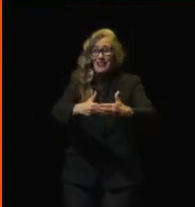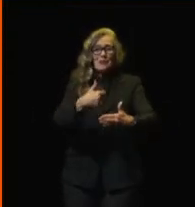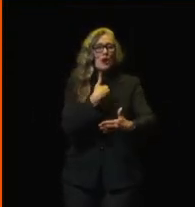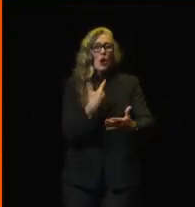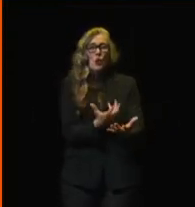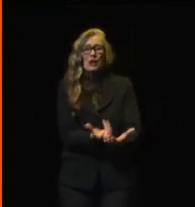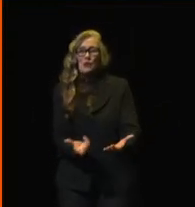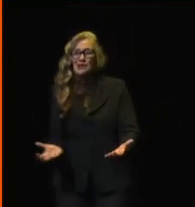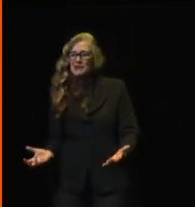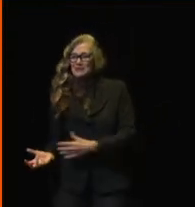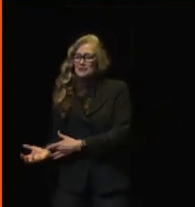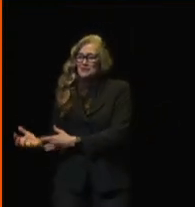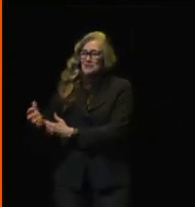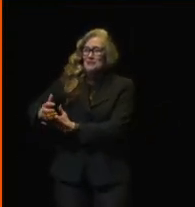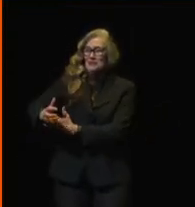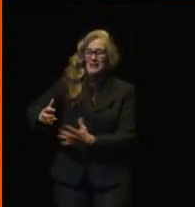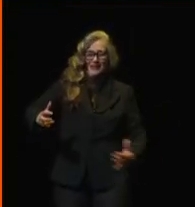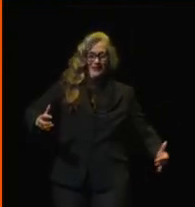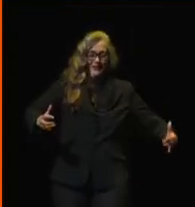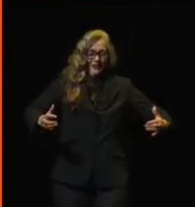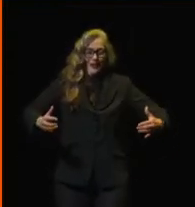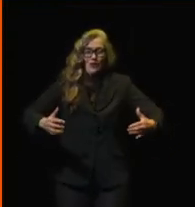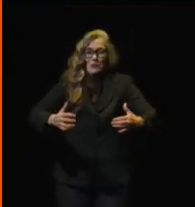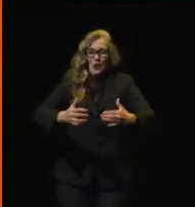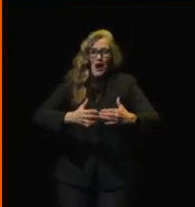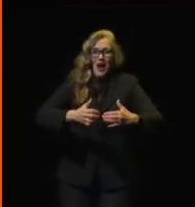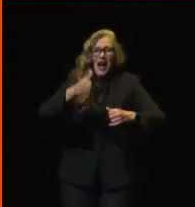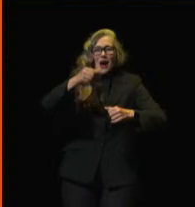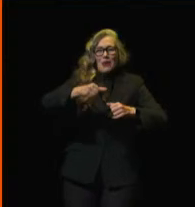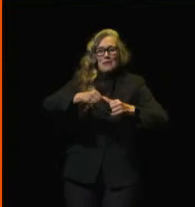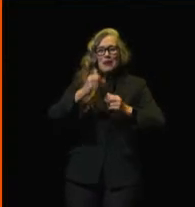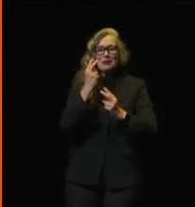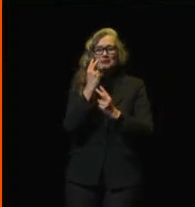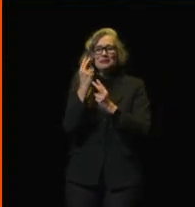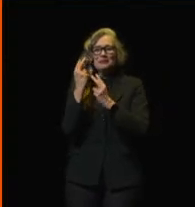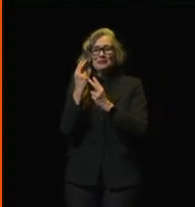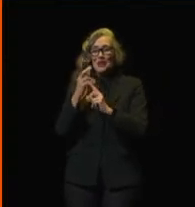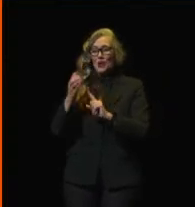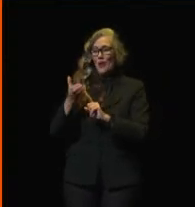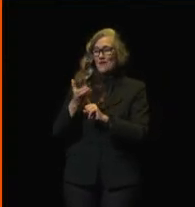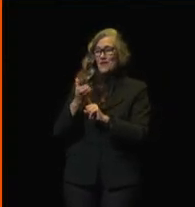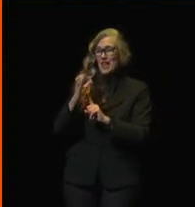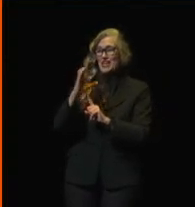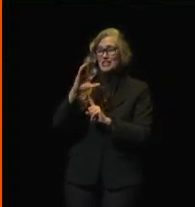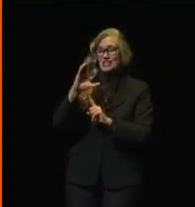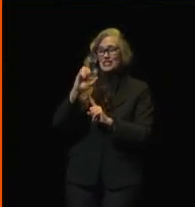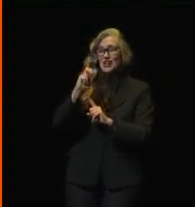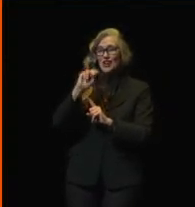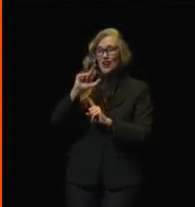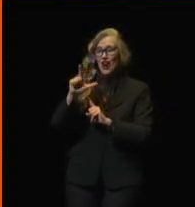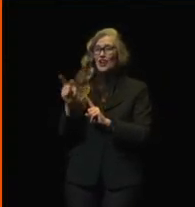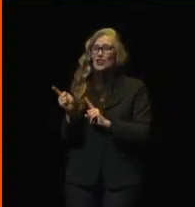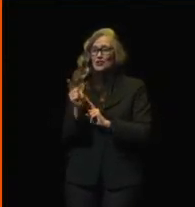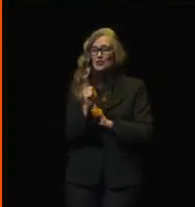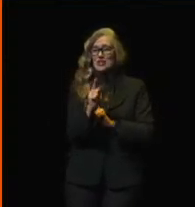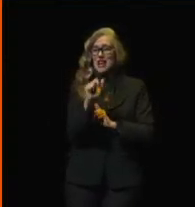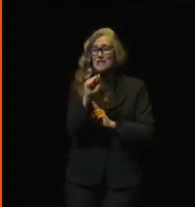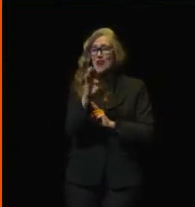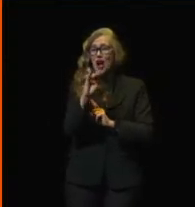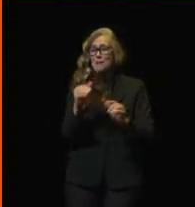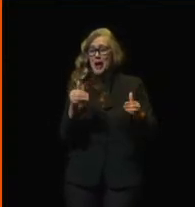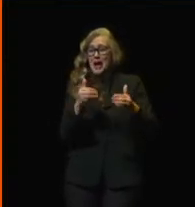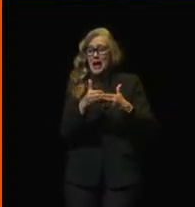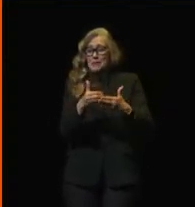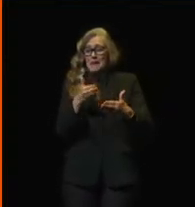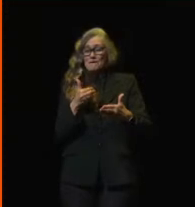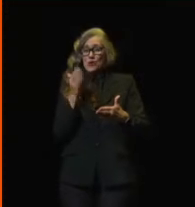special memory that I hold very dear. We were trying to convince Carl to give Abba a hug before bedtime, and